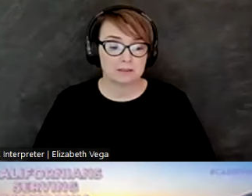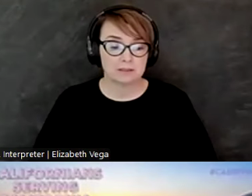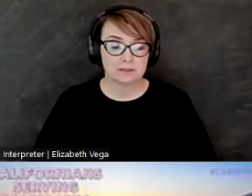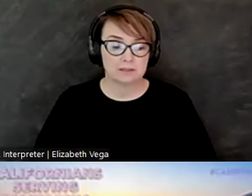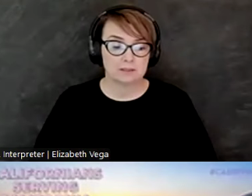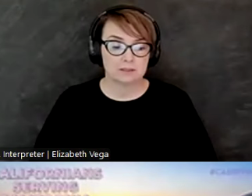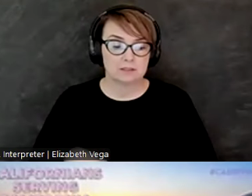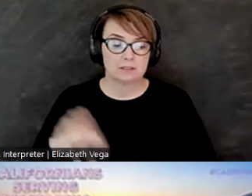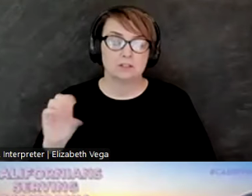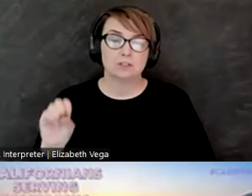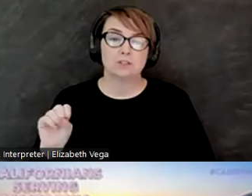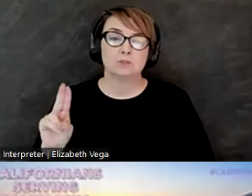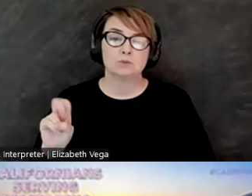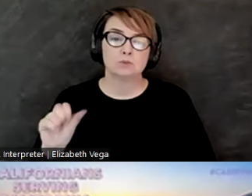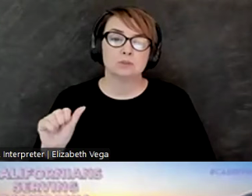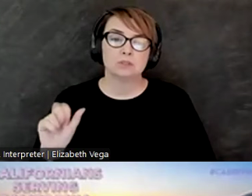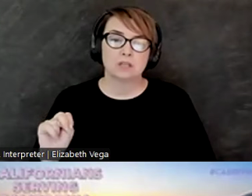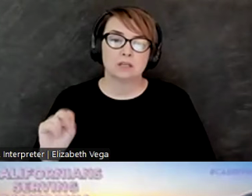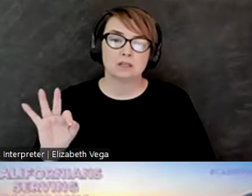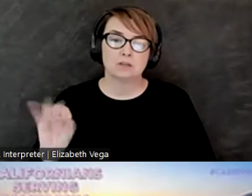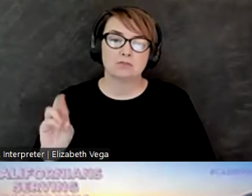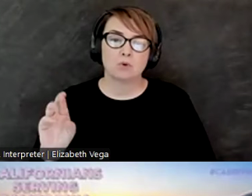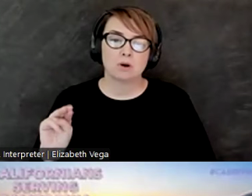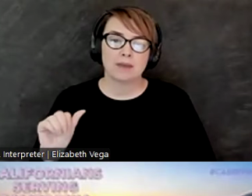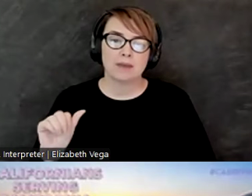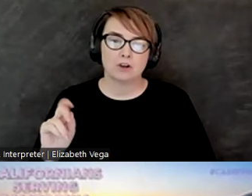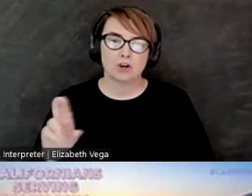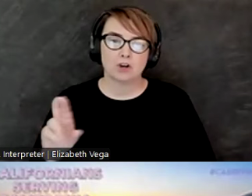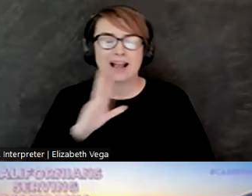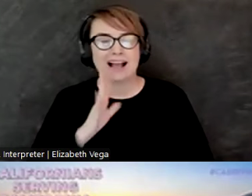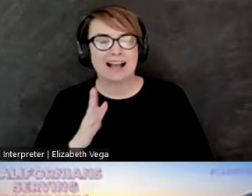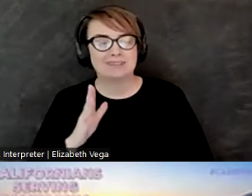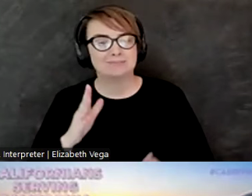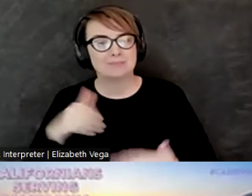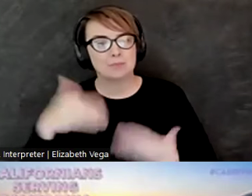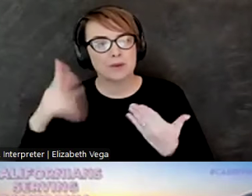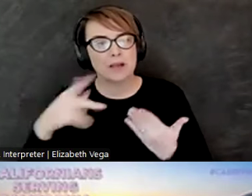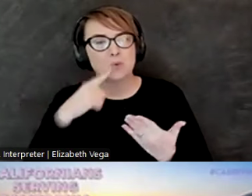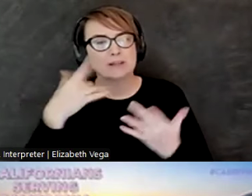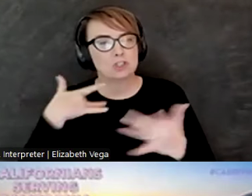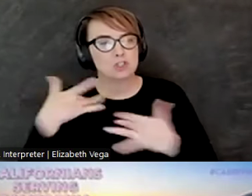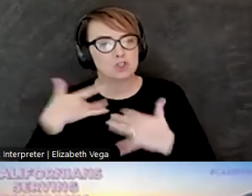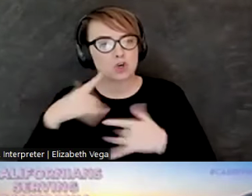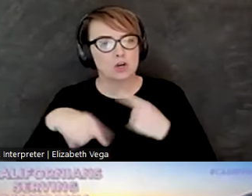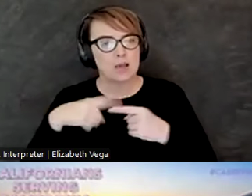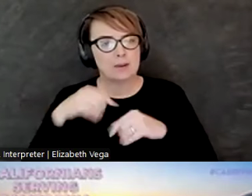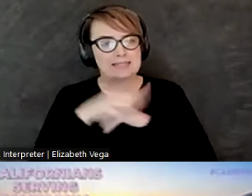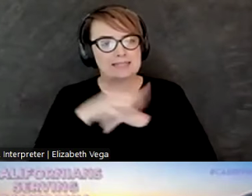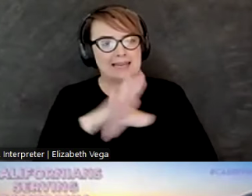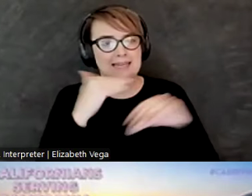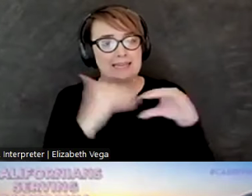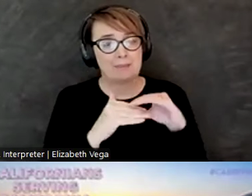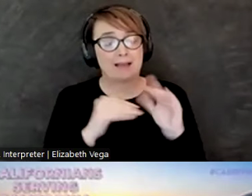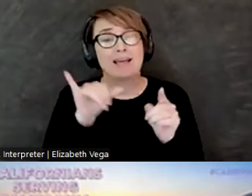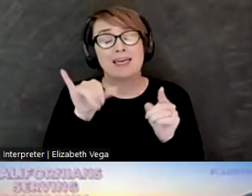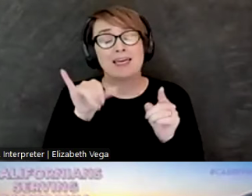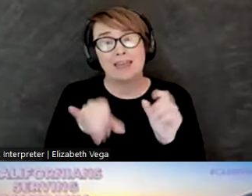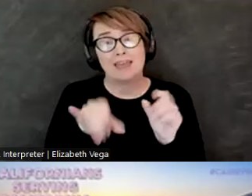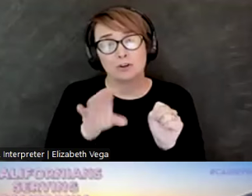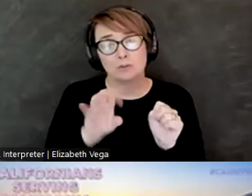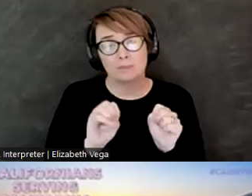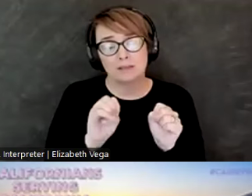I would just raise a concern about sending emails that could be construed as